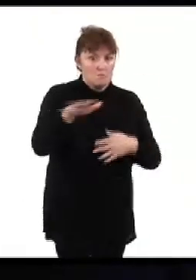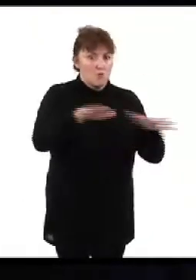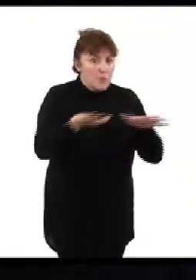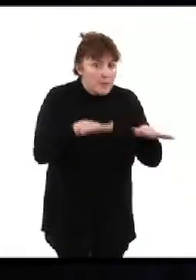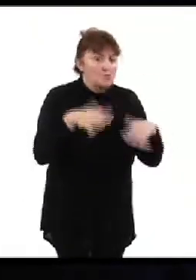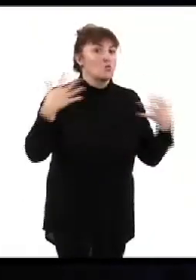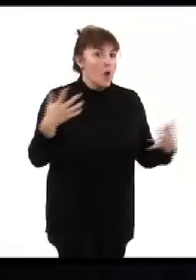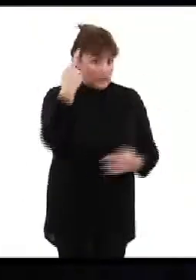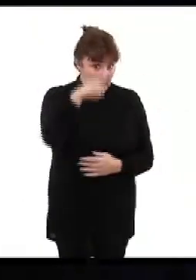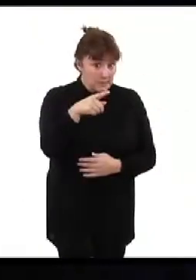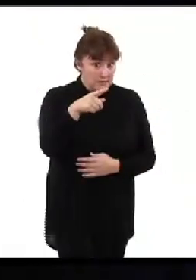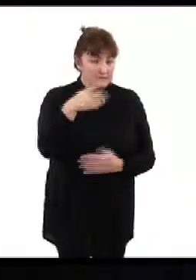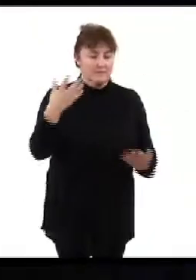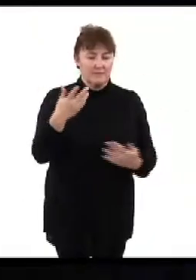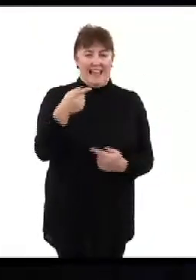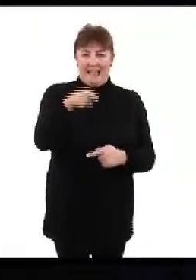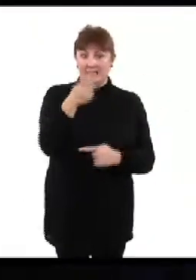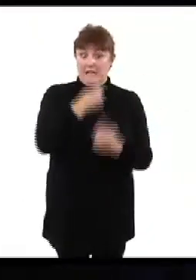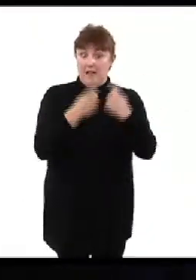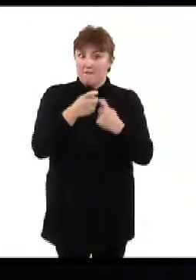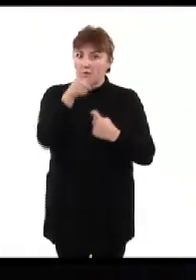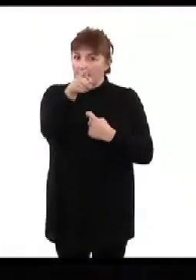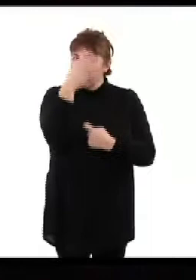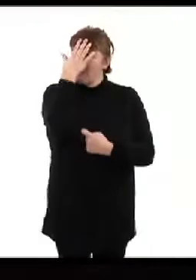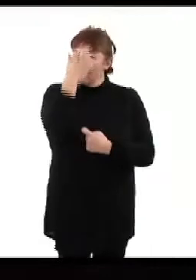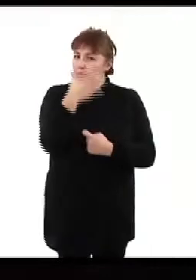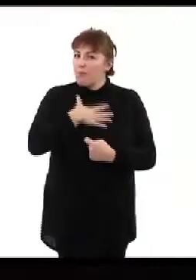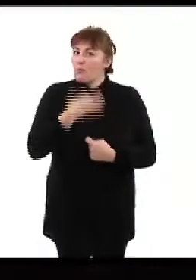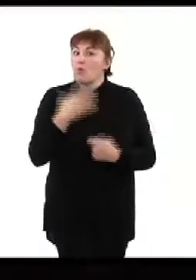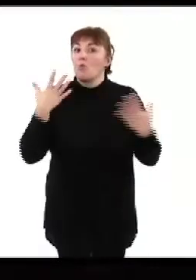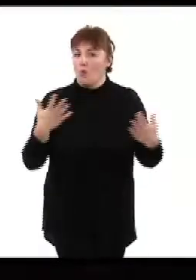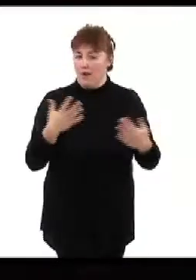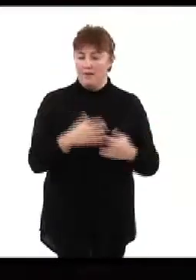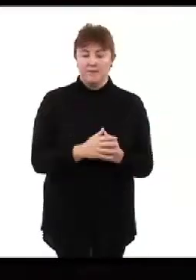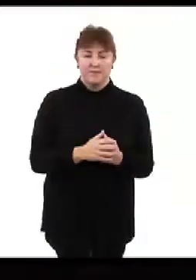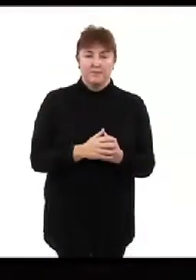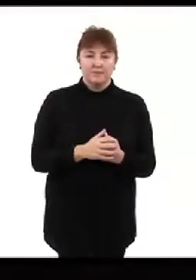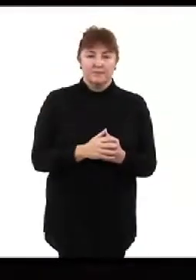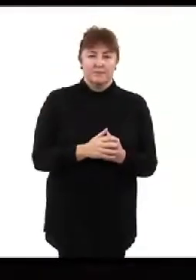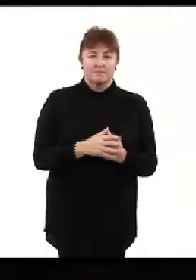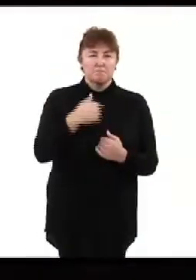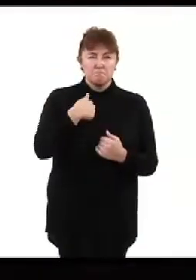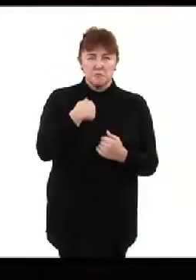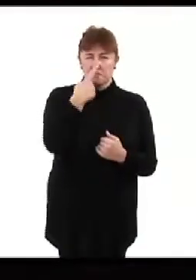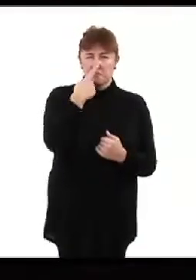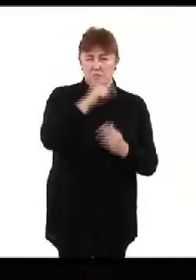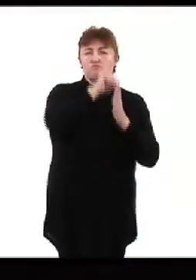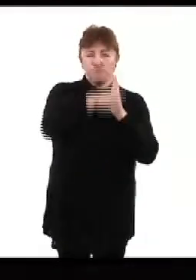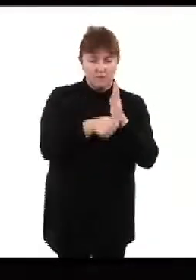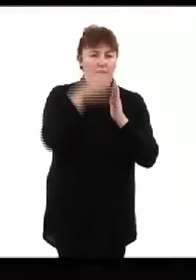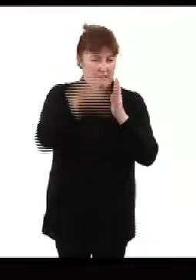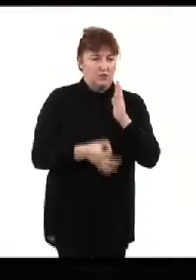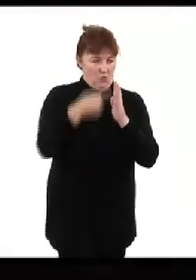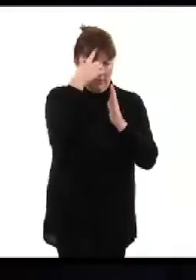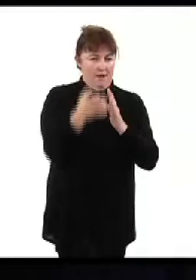try to see what kind of information they could retrieve. My bet was actually on hand shape, but that, because dictionaries,